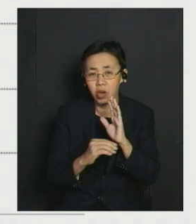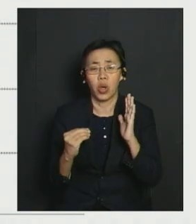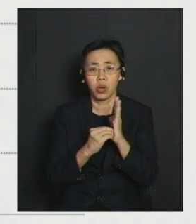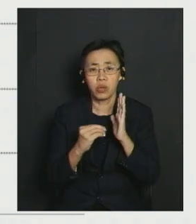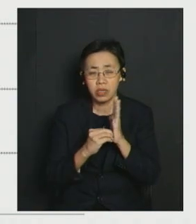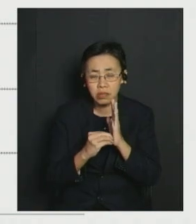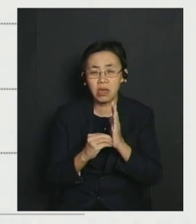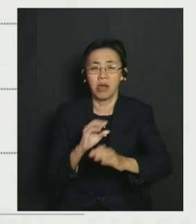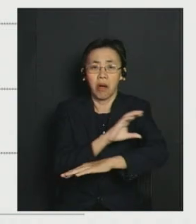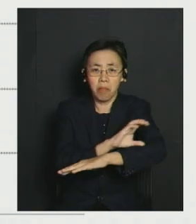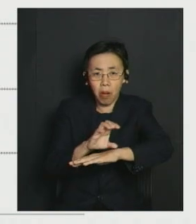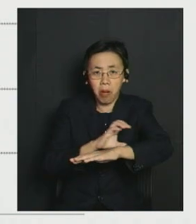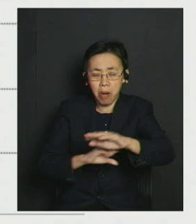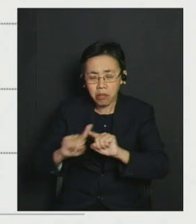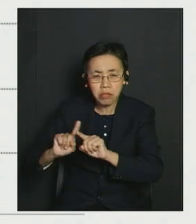this.